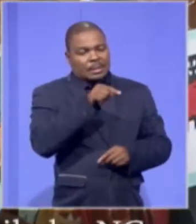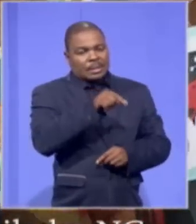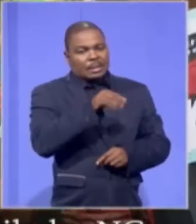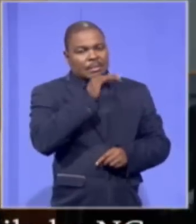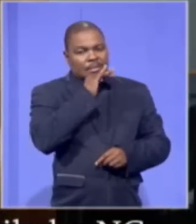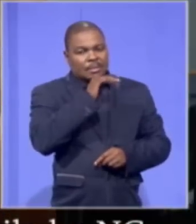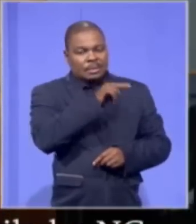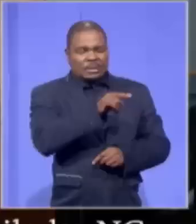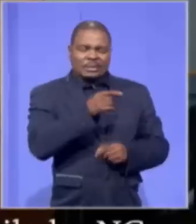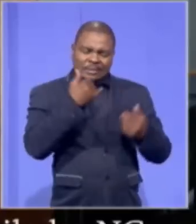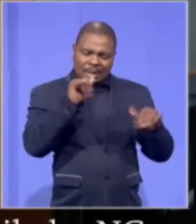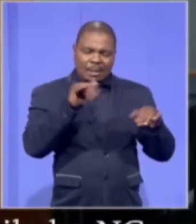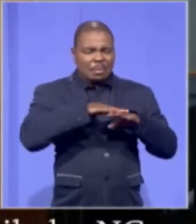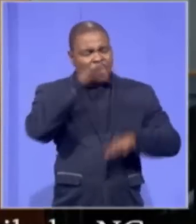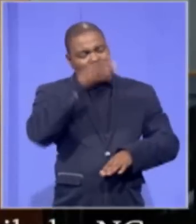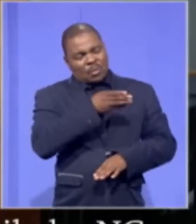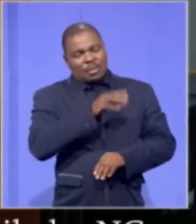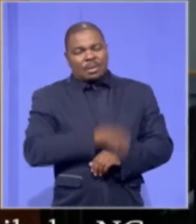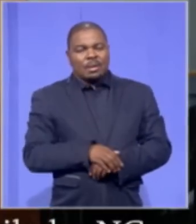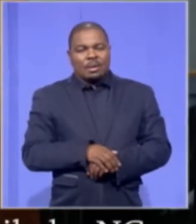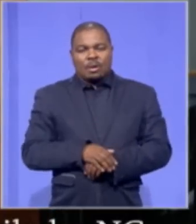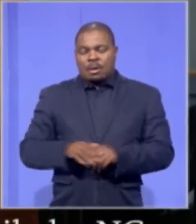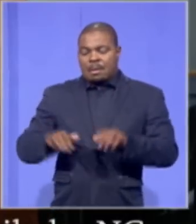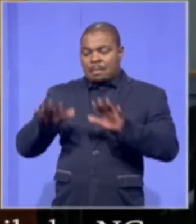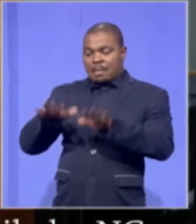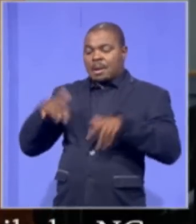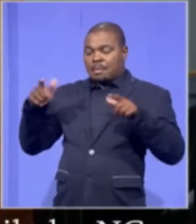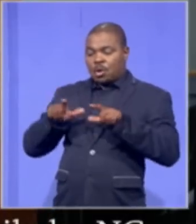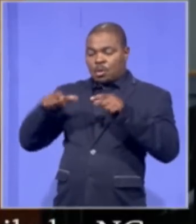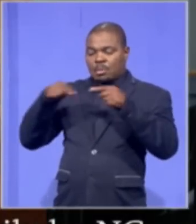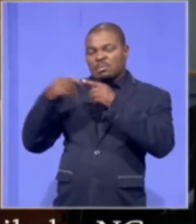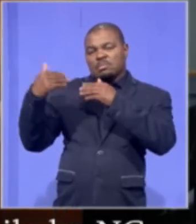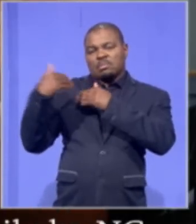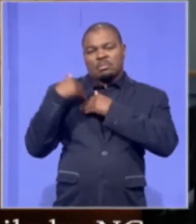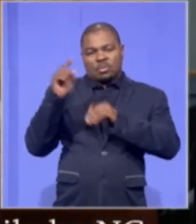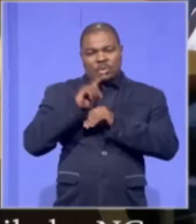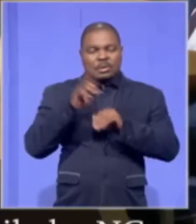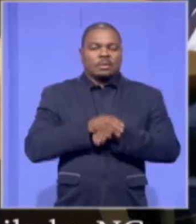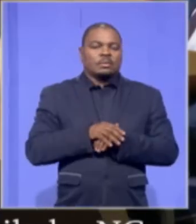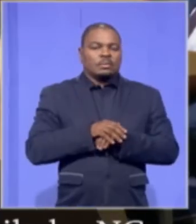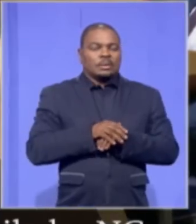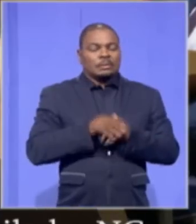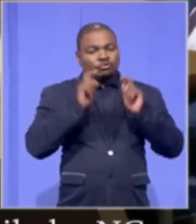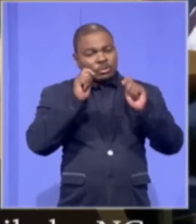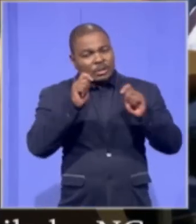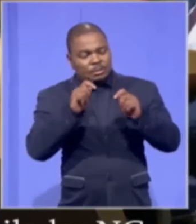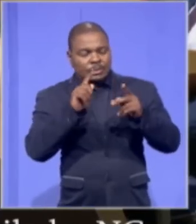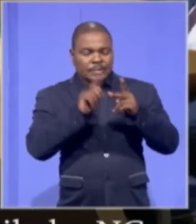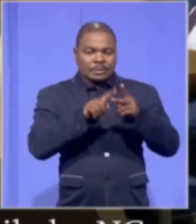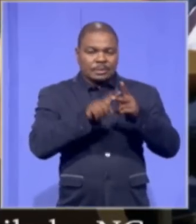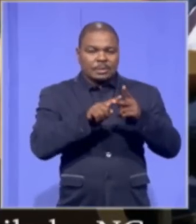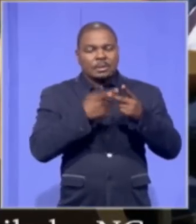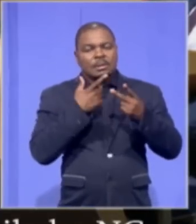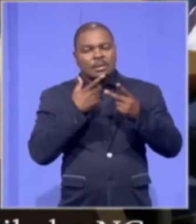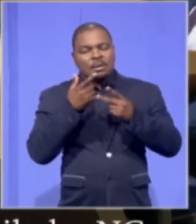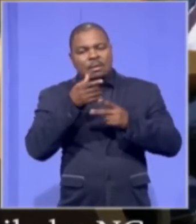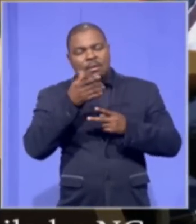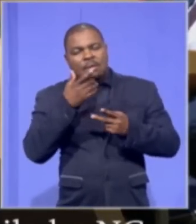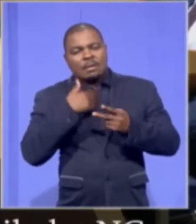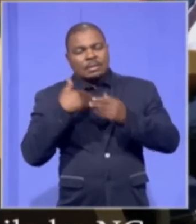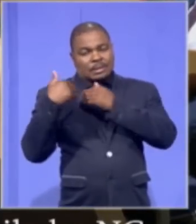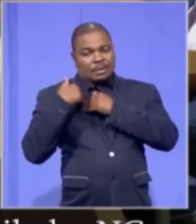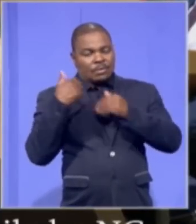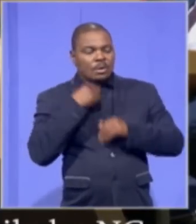far too high. Ate komiti ya palamente e tadimaneng le dipalangwang le polokeho e re qeto ya ho dumella ditamene di bule dihora